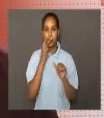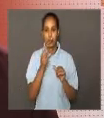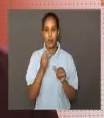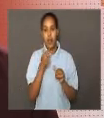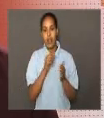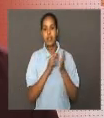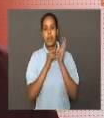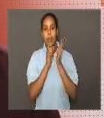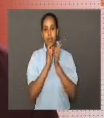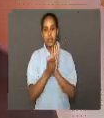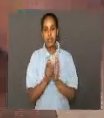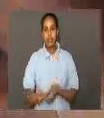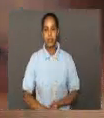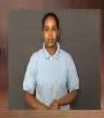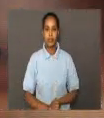an example.